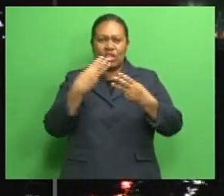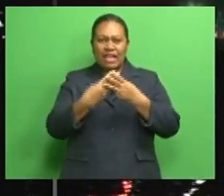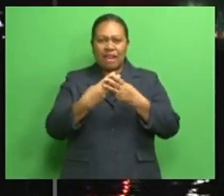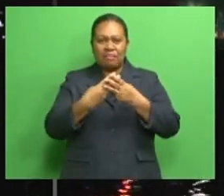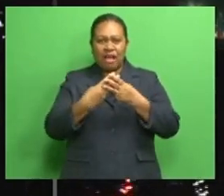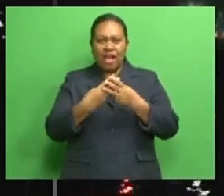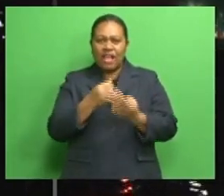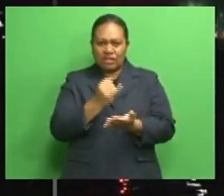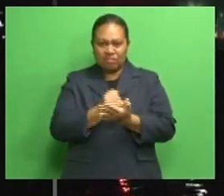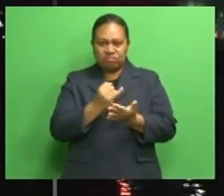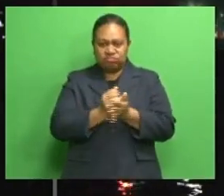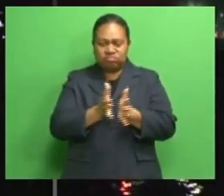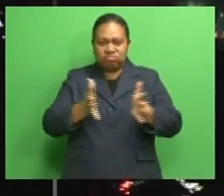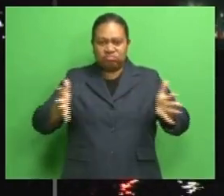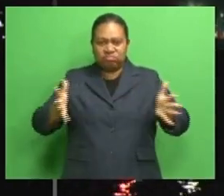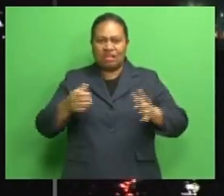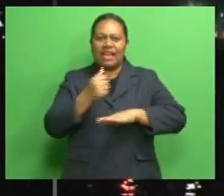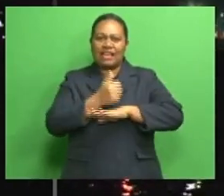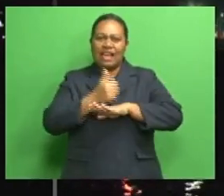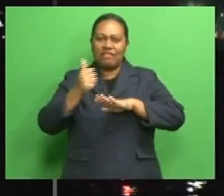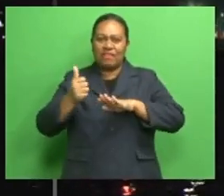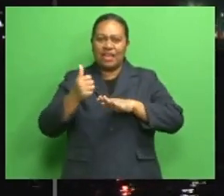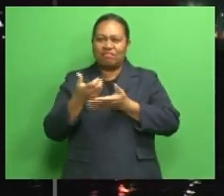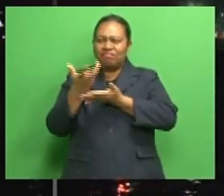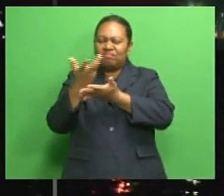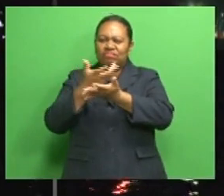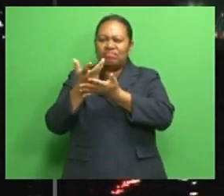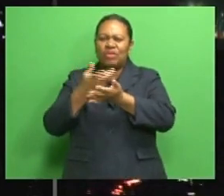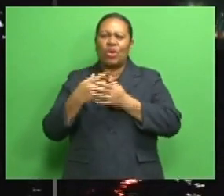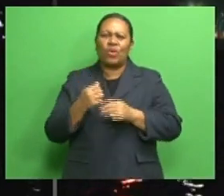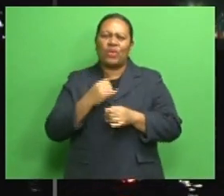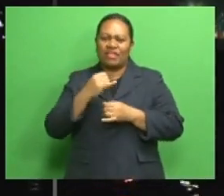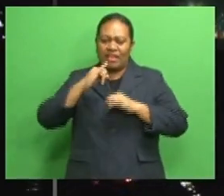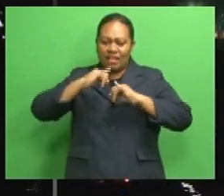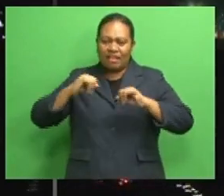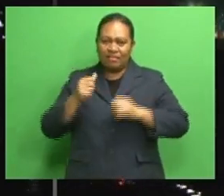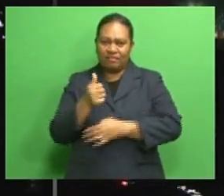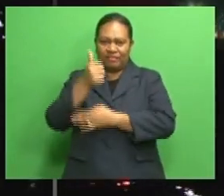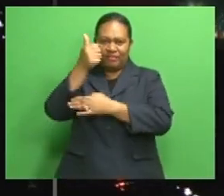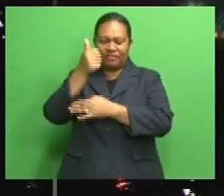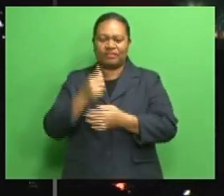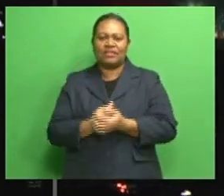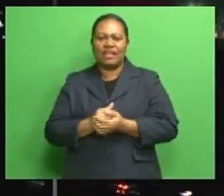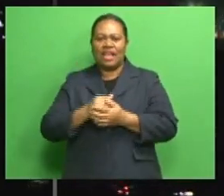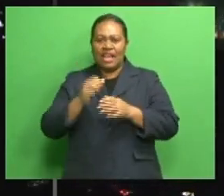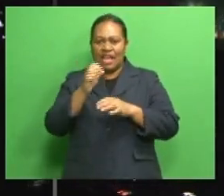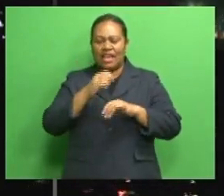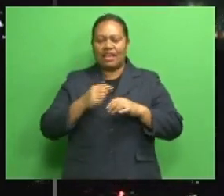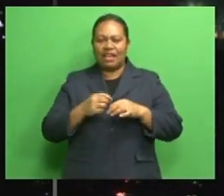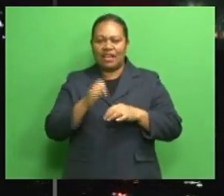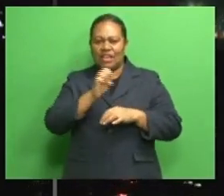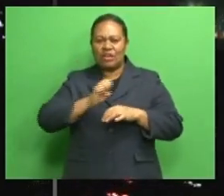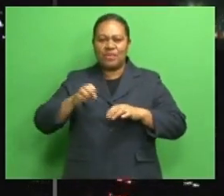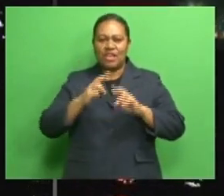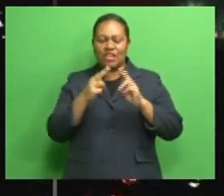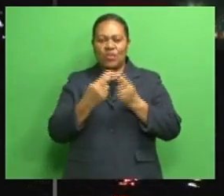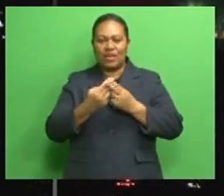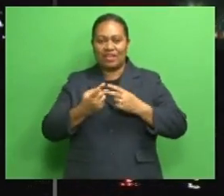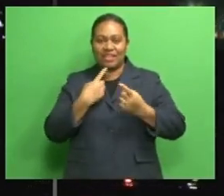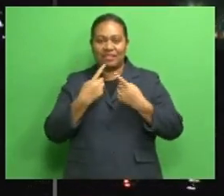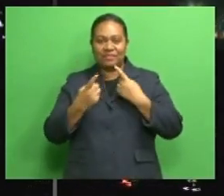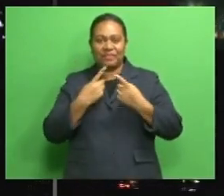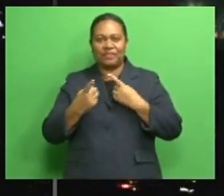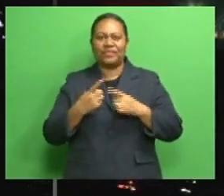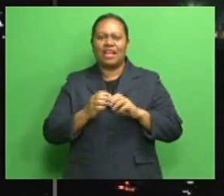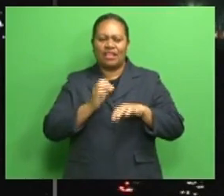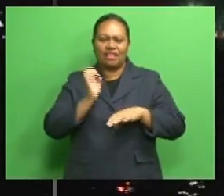rift widens, government in talks with international financing agencies, and European Union commends Fiji's efforts in